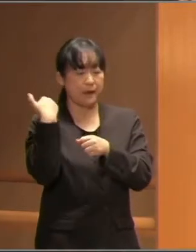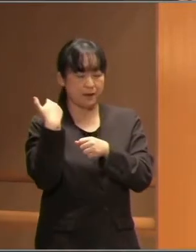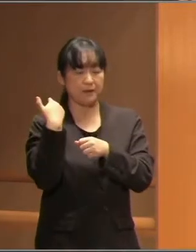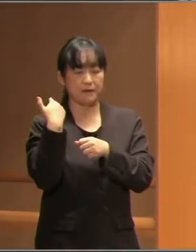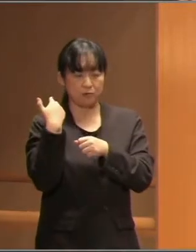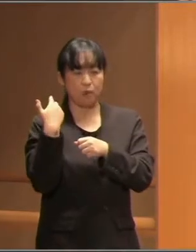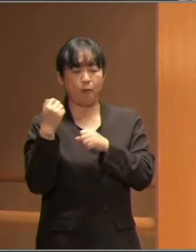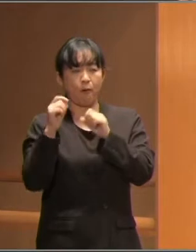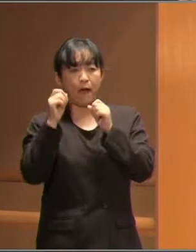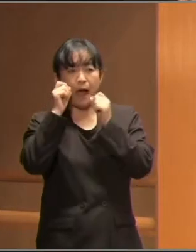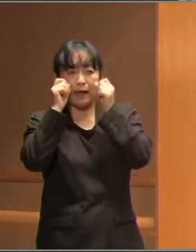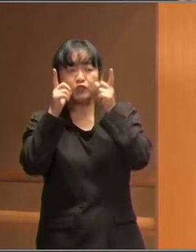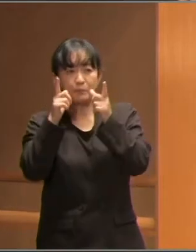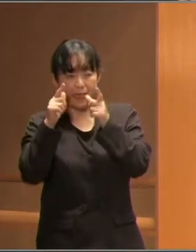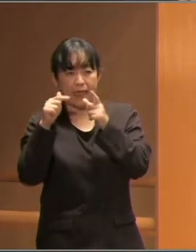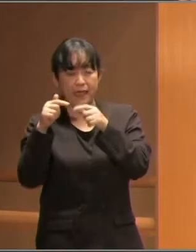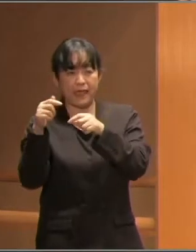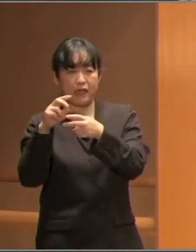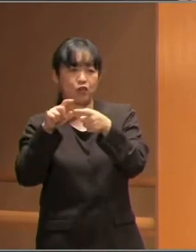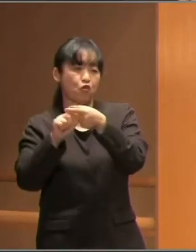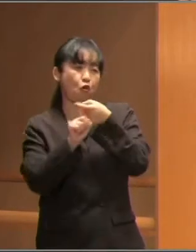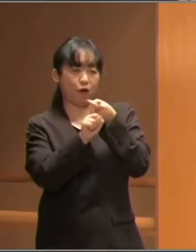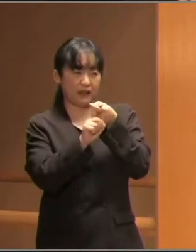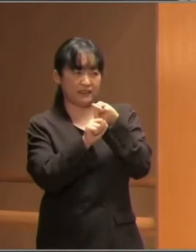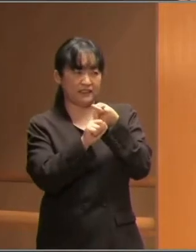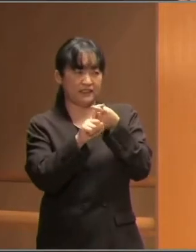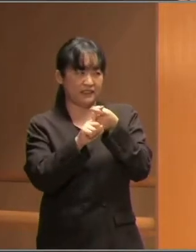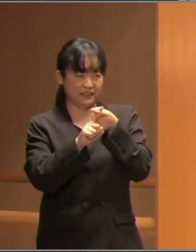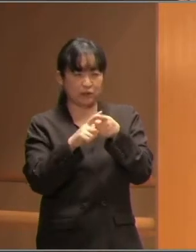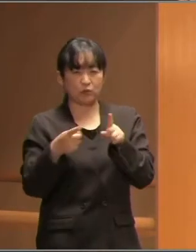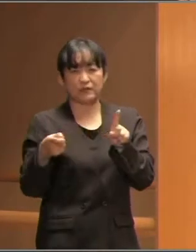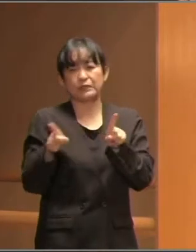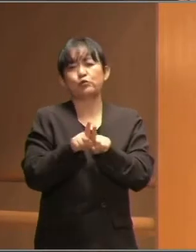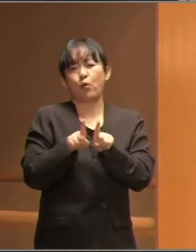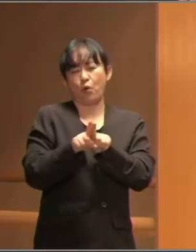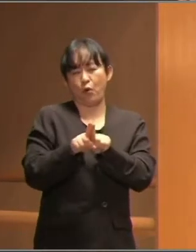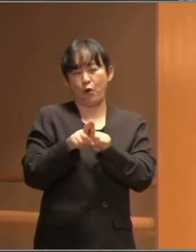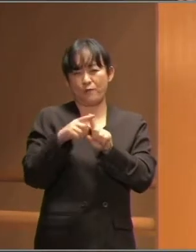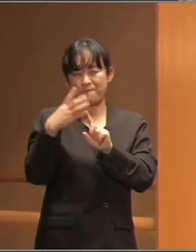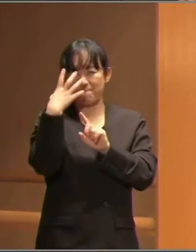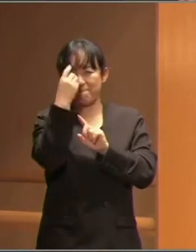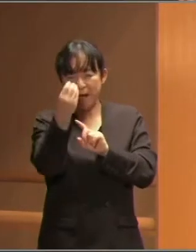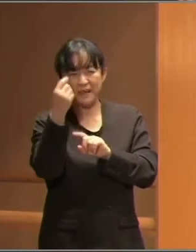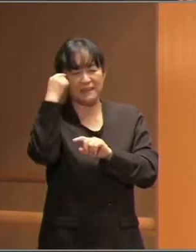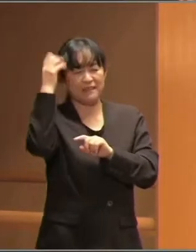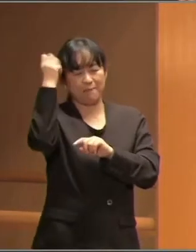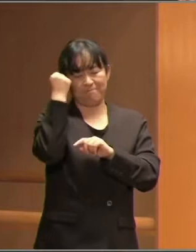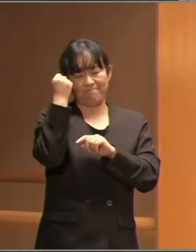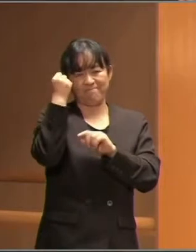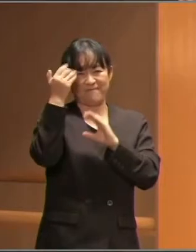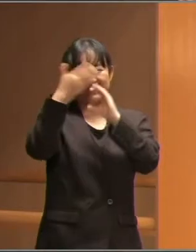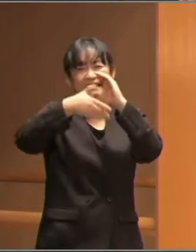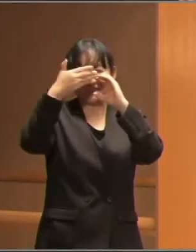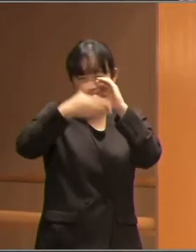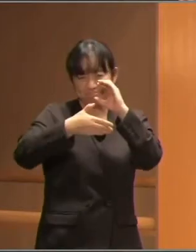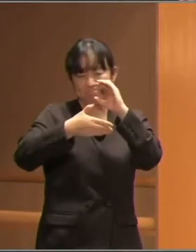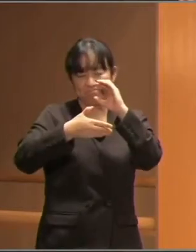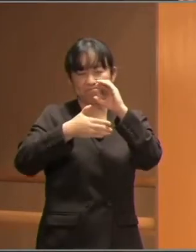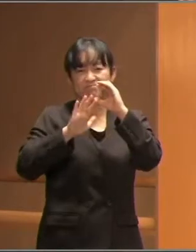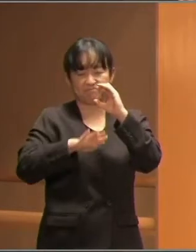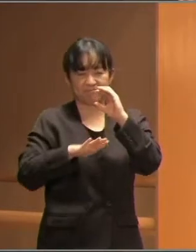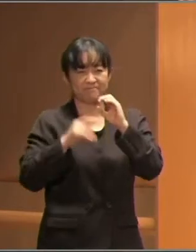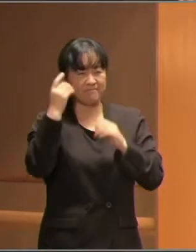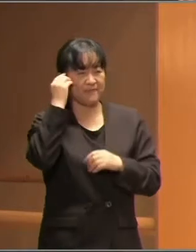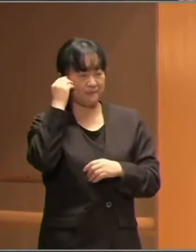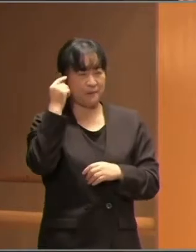ago, I was with him at the Japan Institute of Invention and Innovation. And this